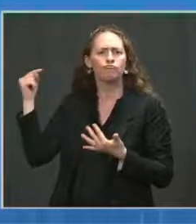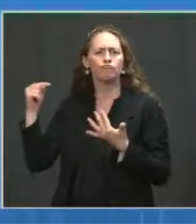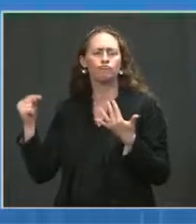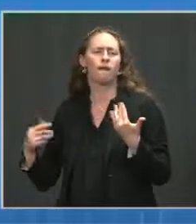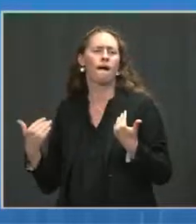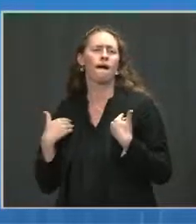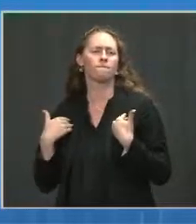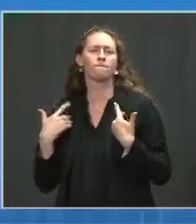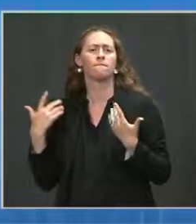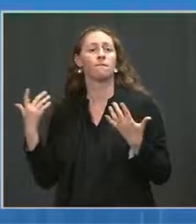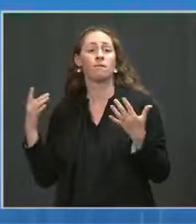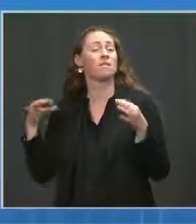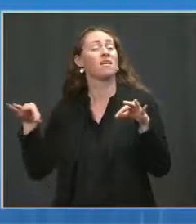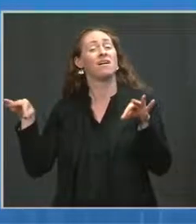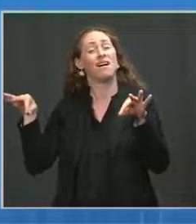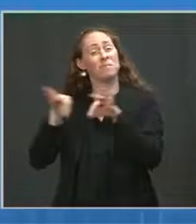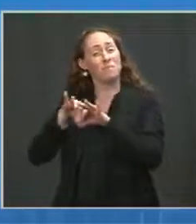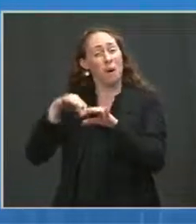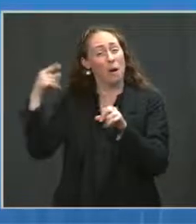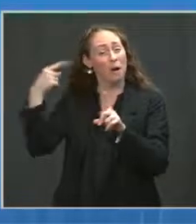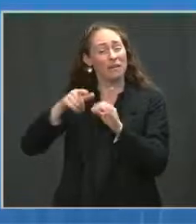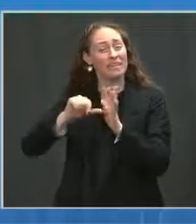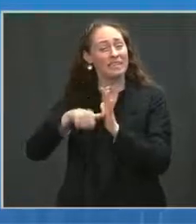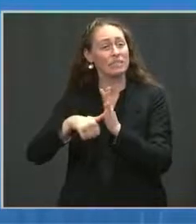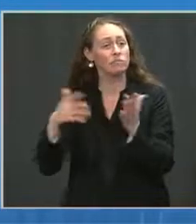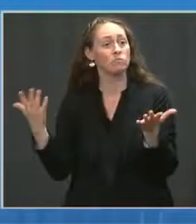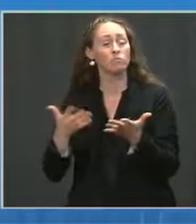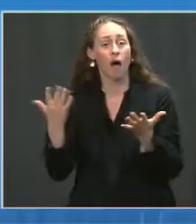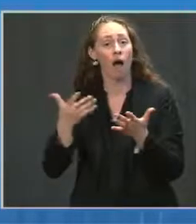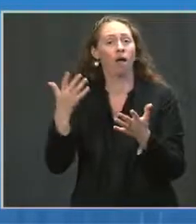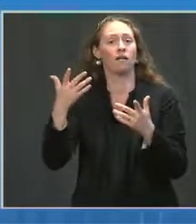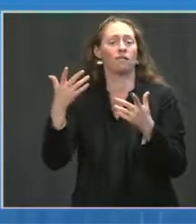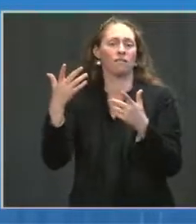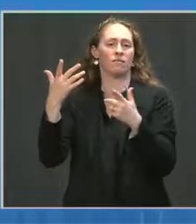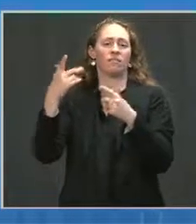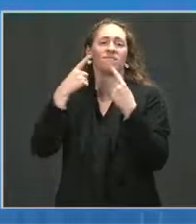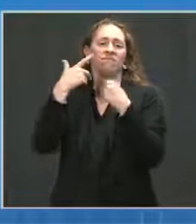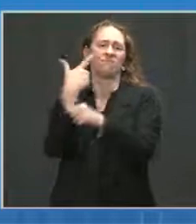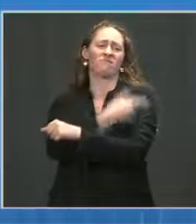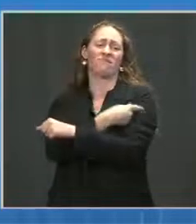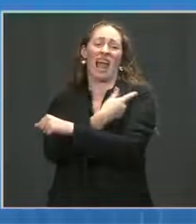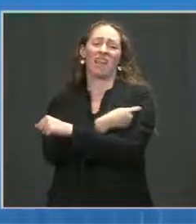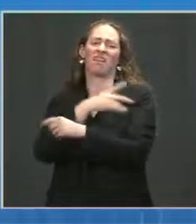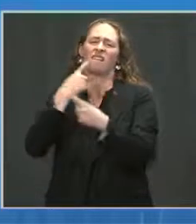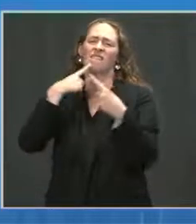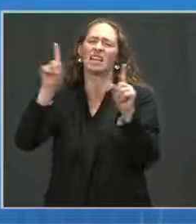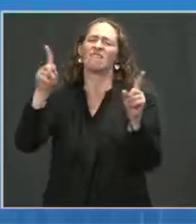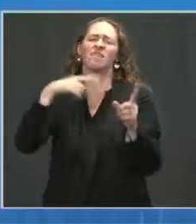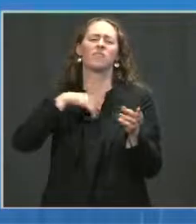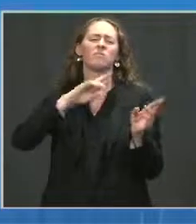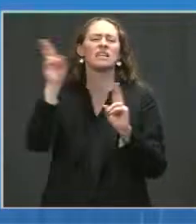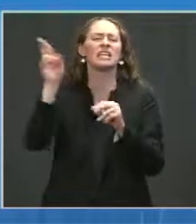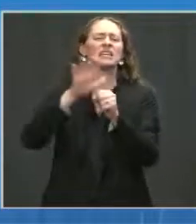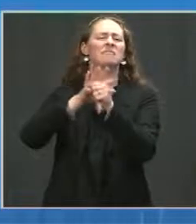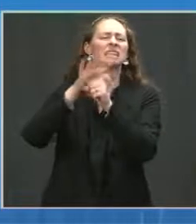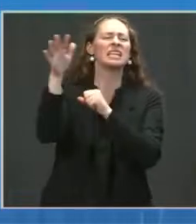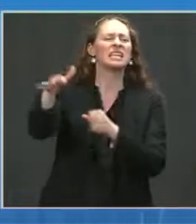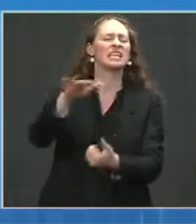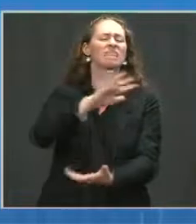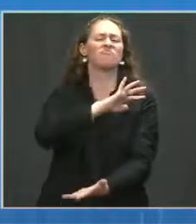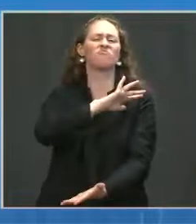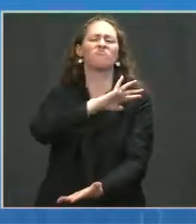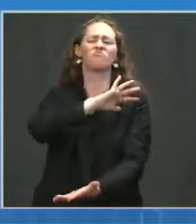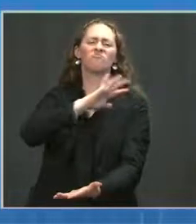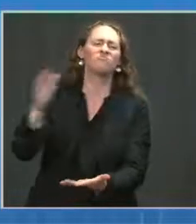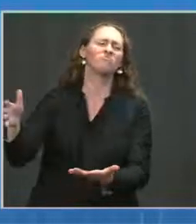that is most important is the highly effective vaccines. We have enough vaccines for every American who wants one. They're